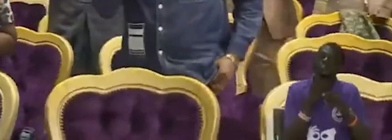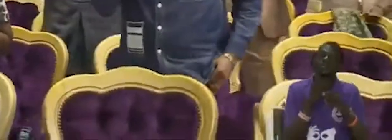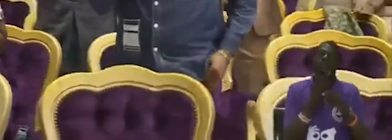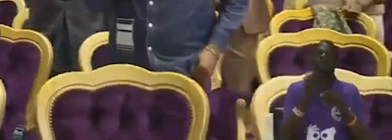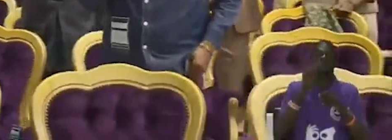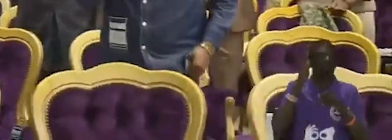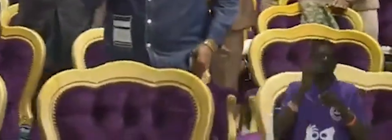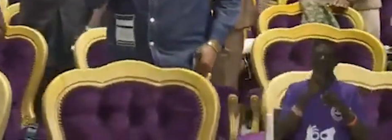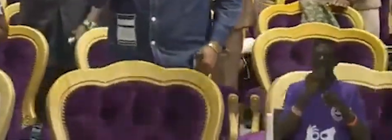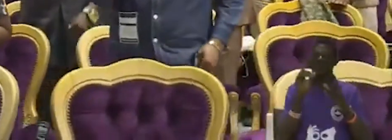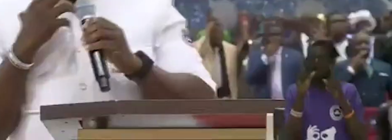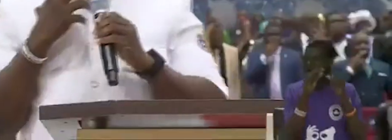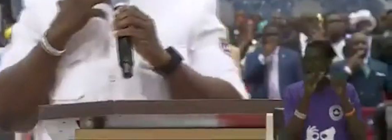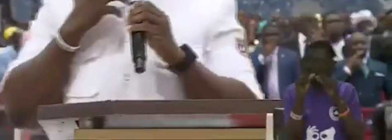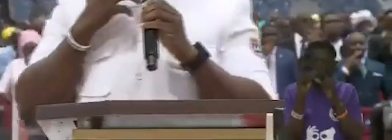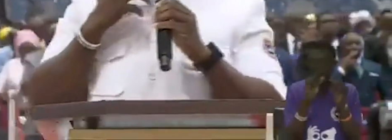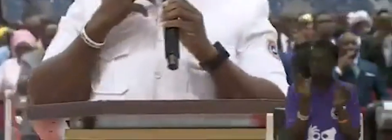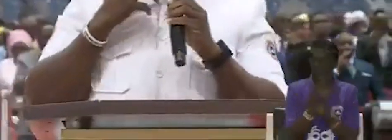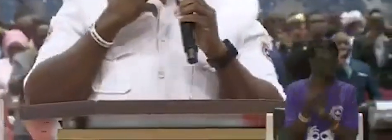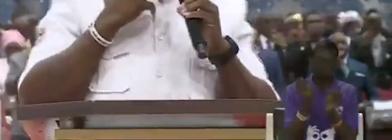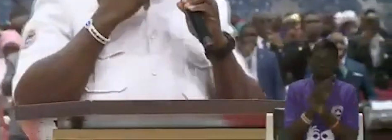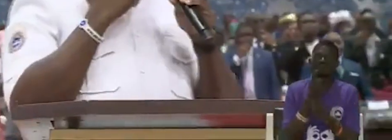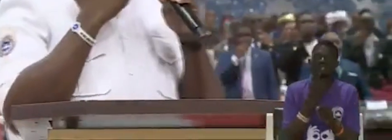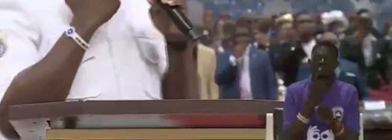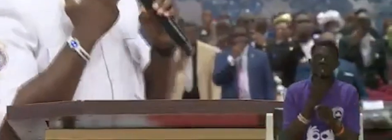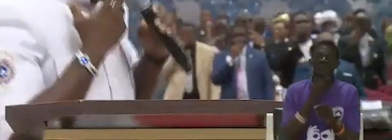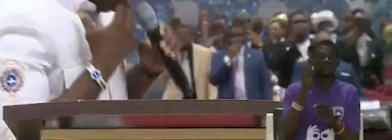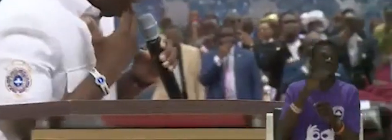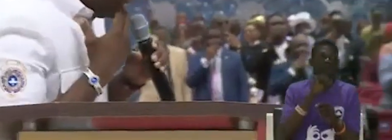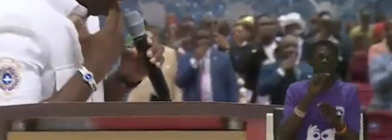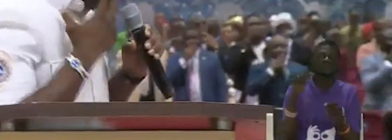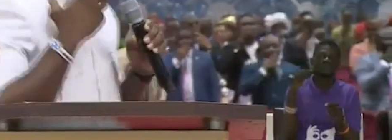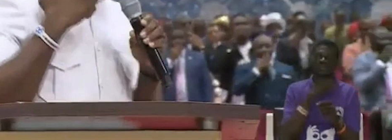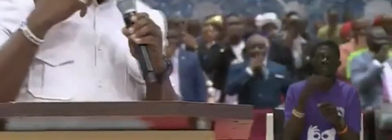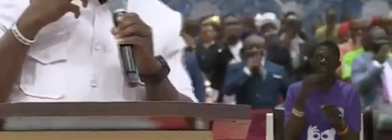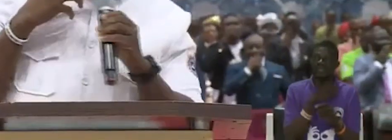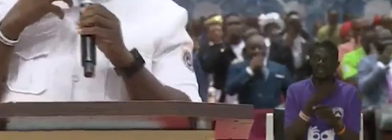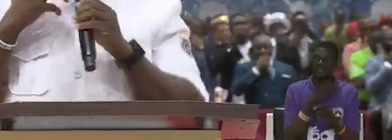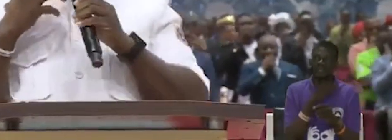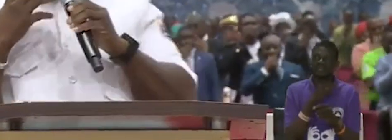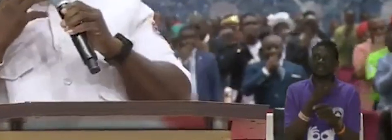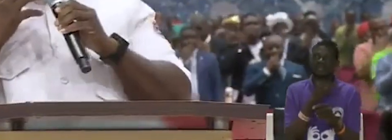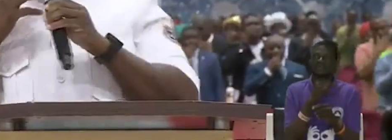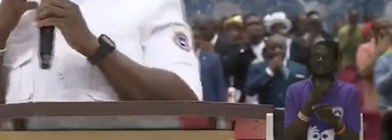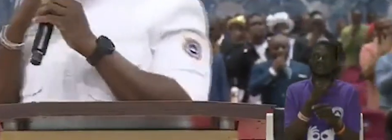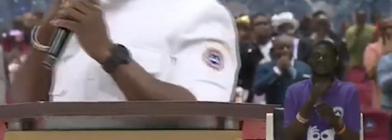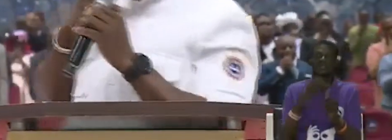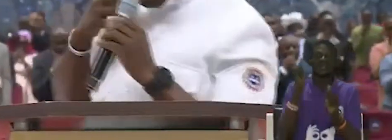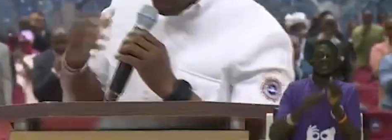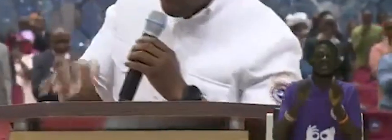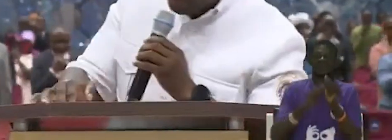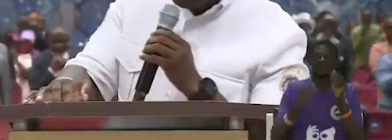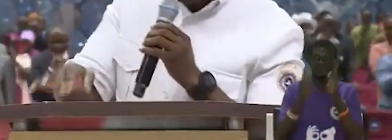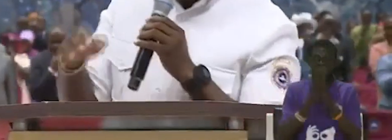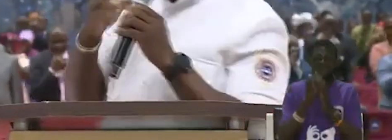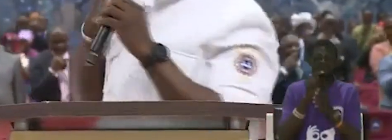no longer gossip. You will no longer lie. Every prayer you